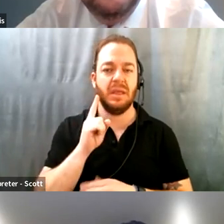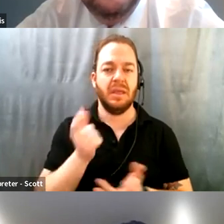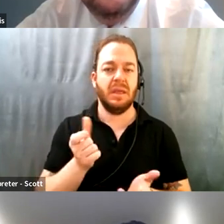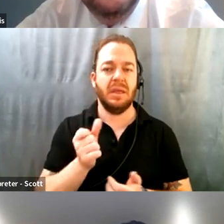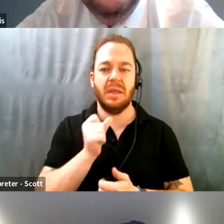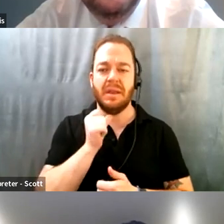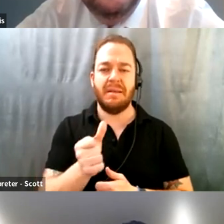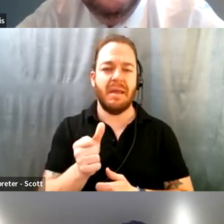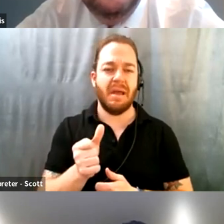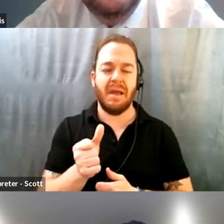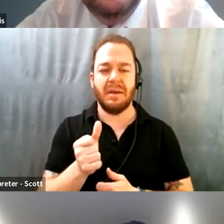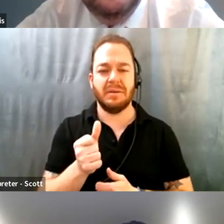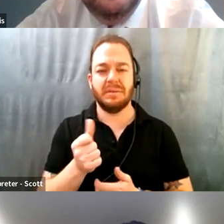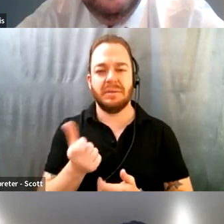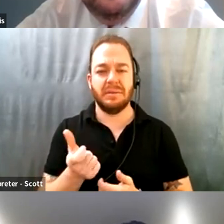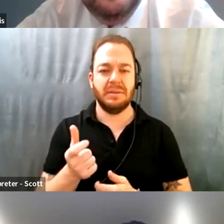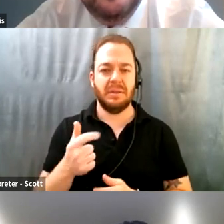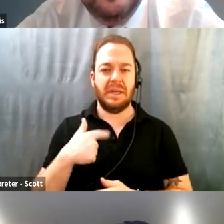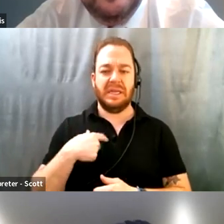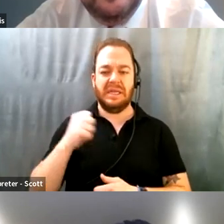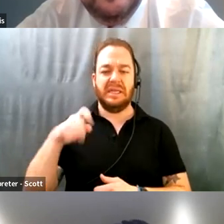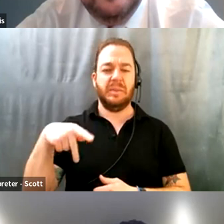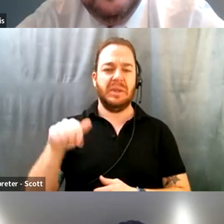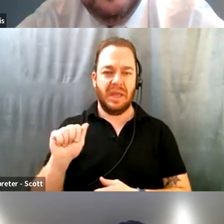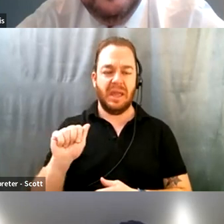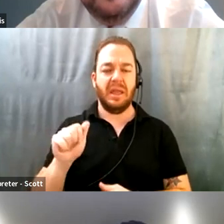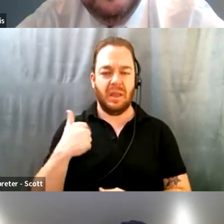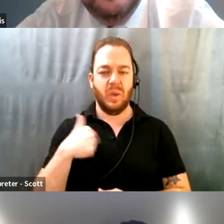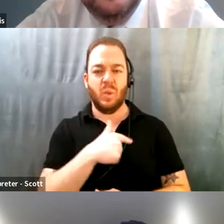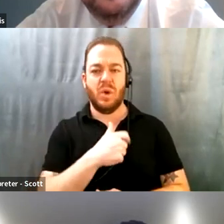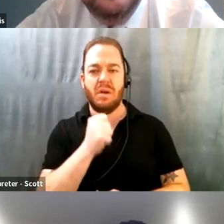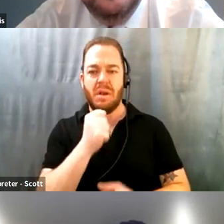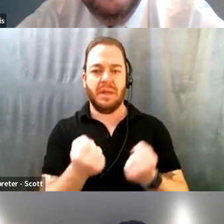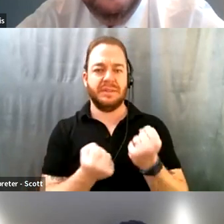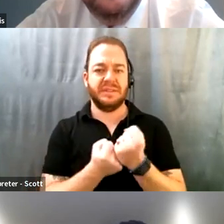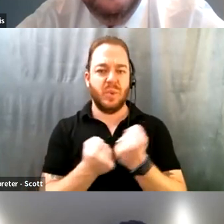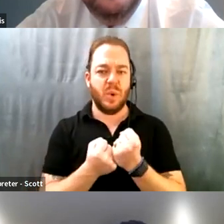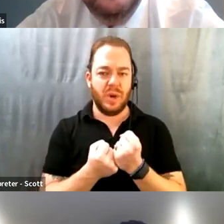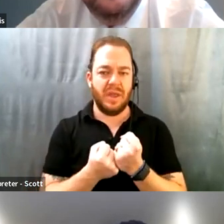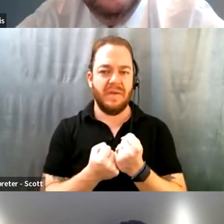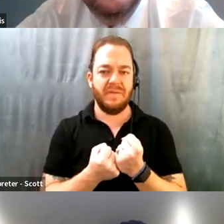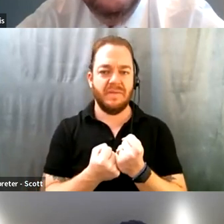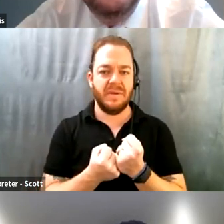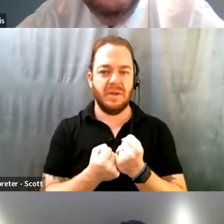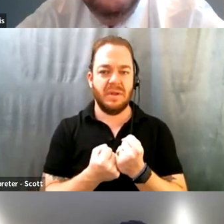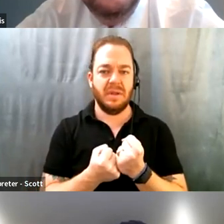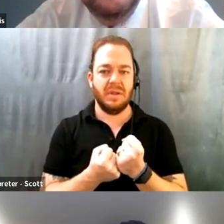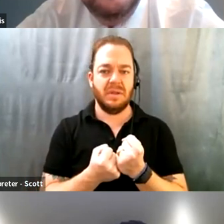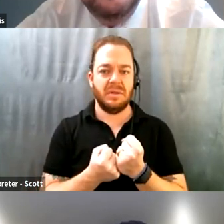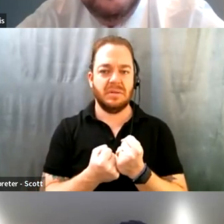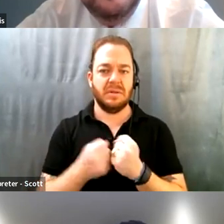but not necessarily at EPA. At EPA, we're not supportive of creating a